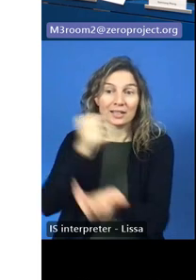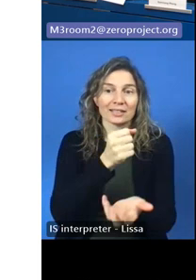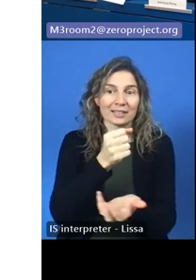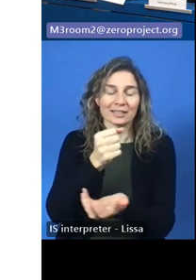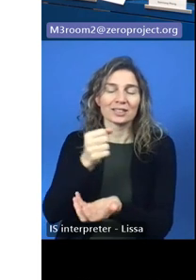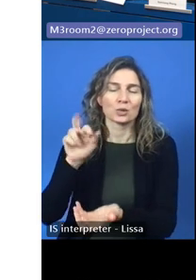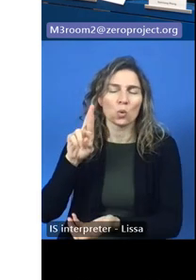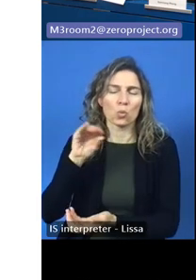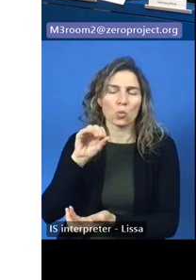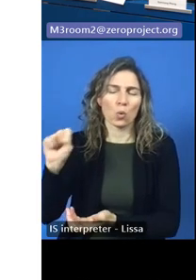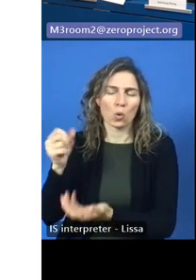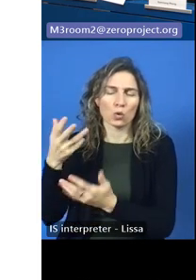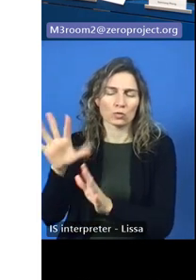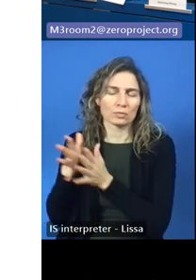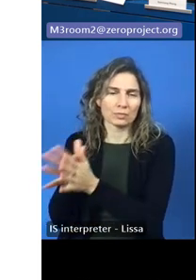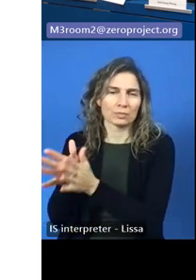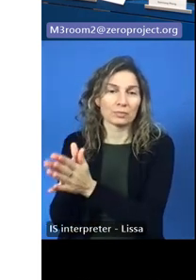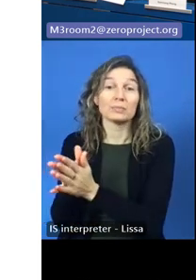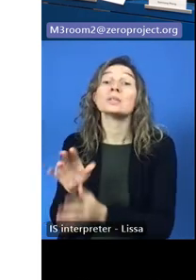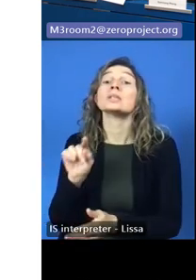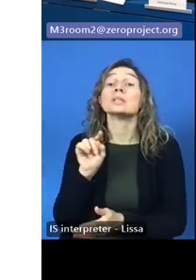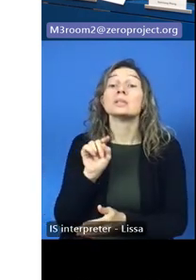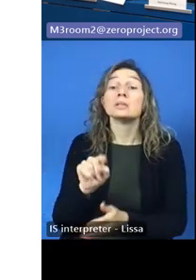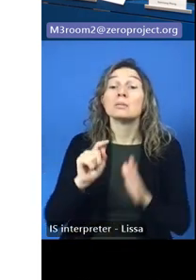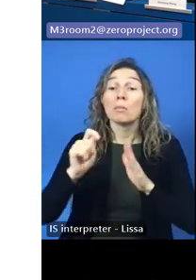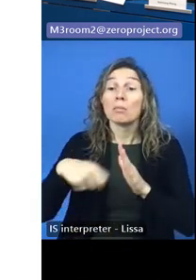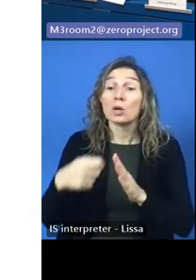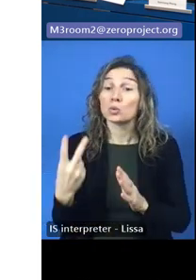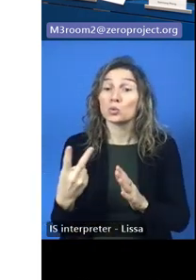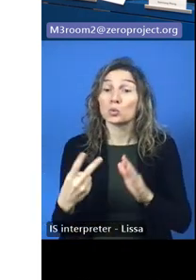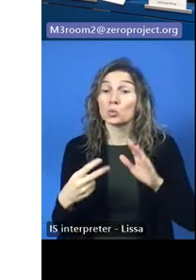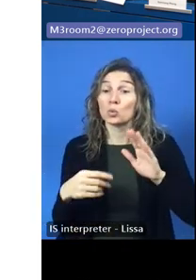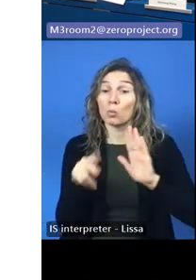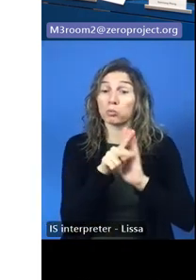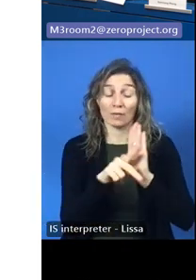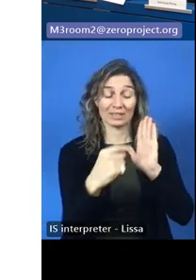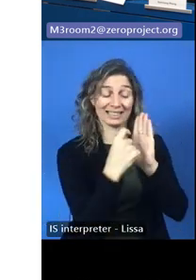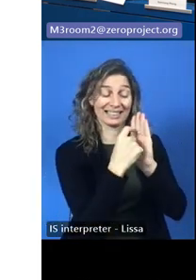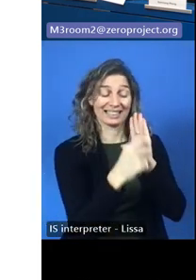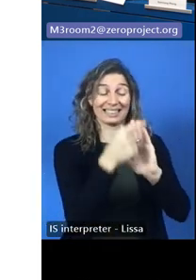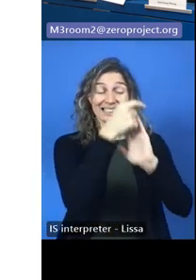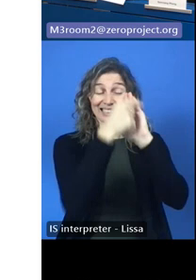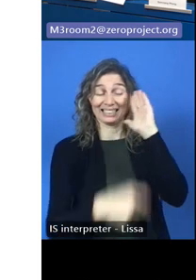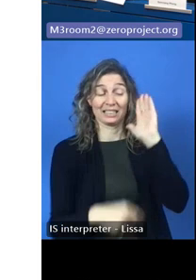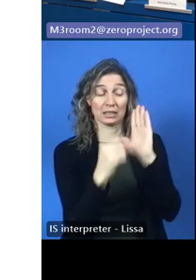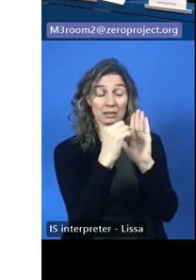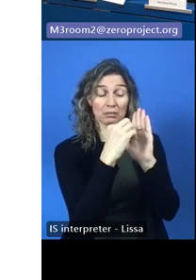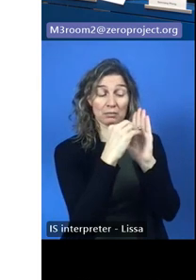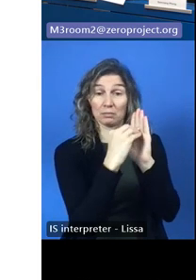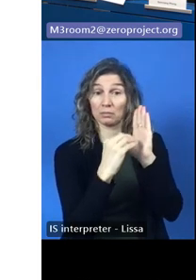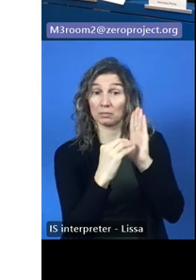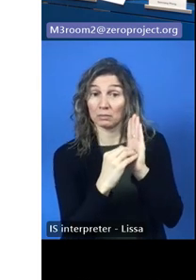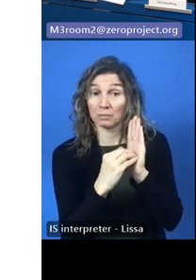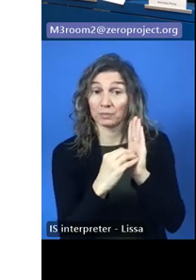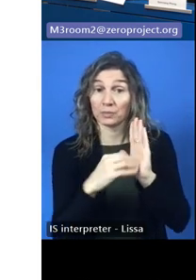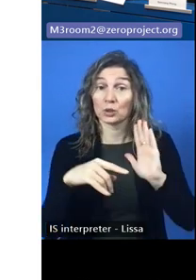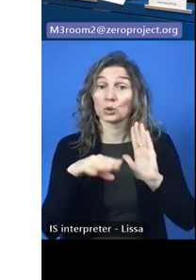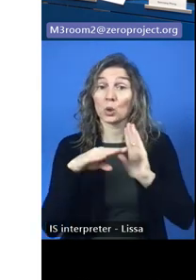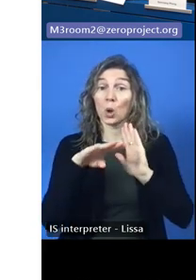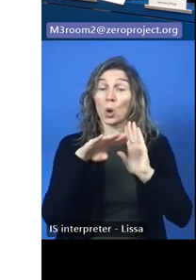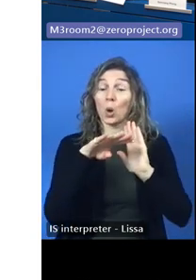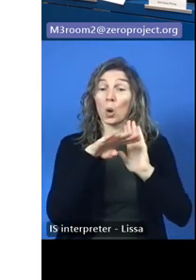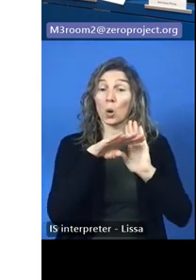earlier. The project implemented in the two provinces in the center of Vietnam. And for your information, the center of Vietnam is